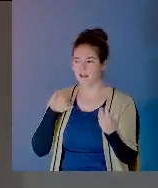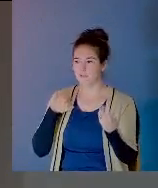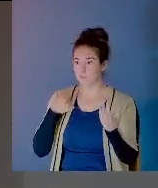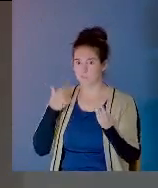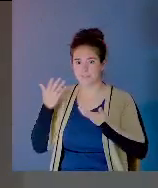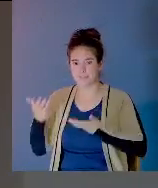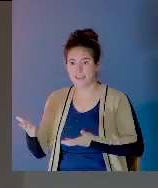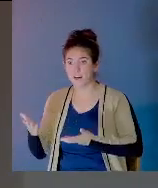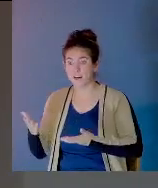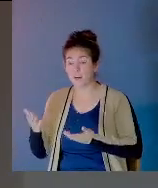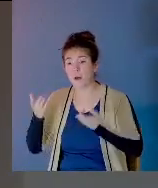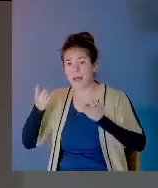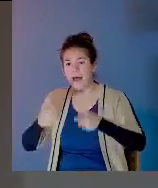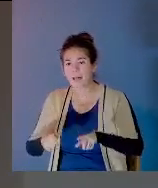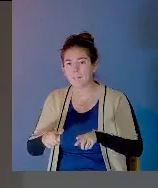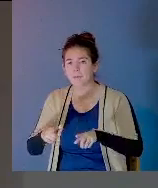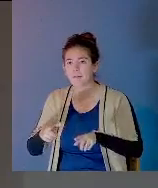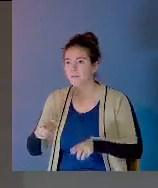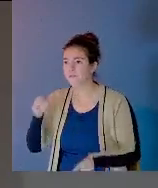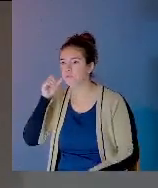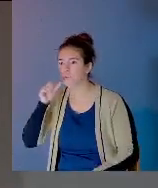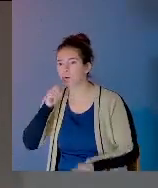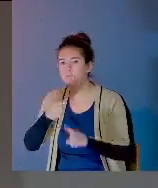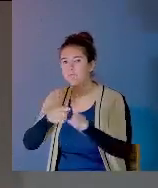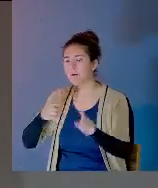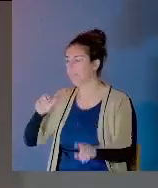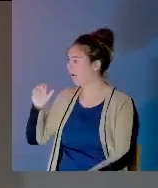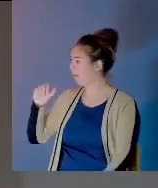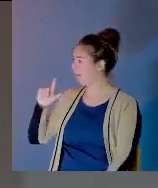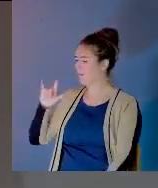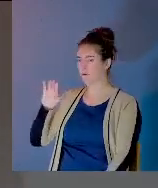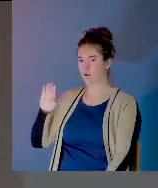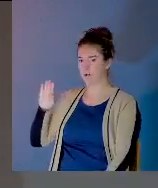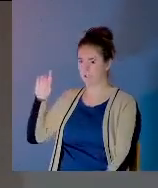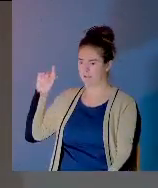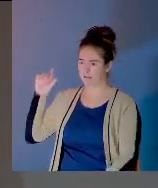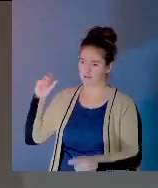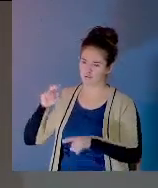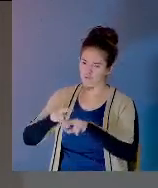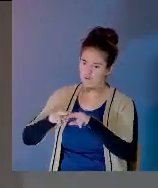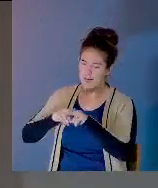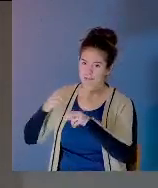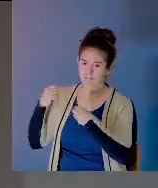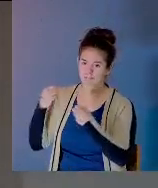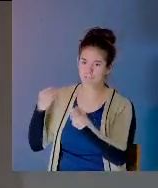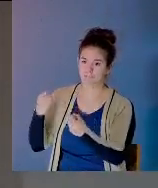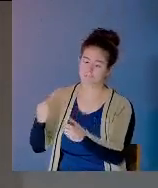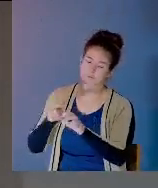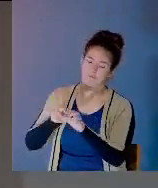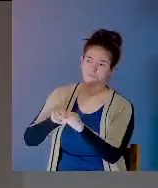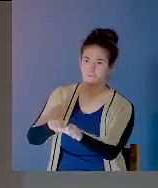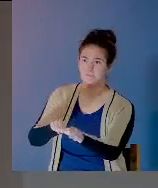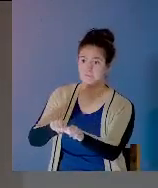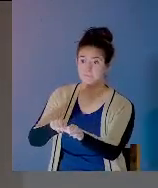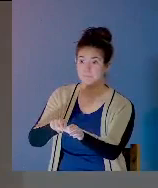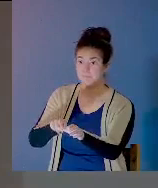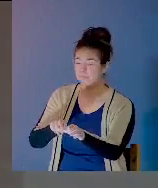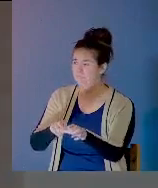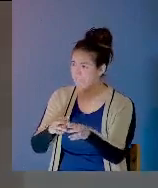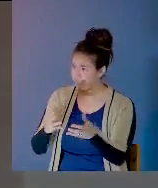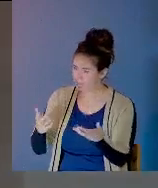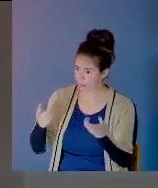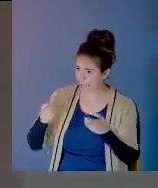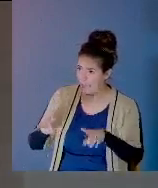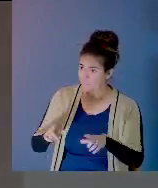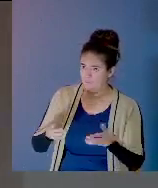train up, and they were there. And I started, I said, do you want some honeydew? And we started cutting them some honeydew and getting them some water. I